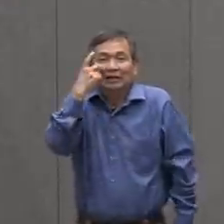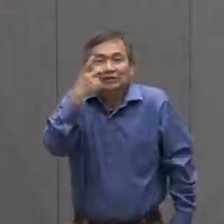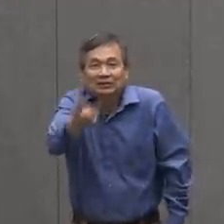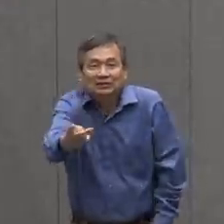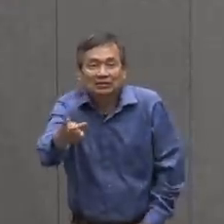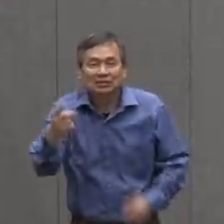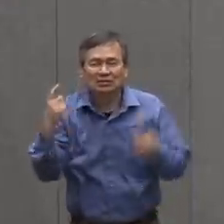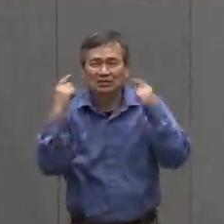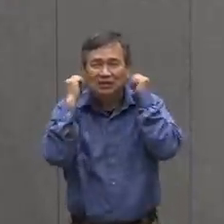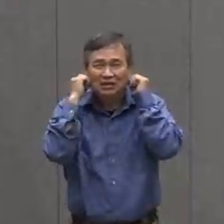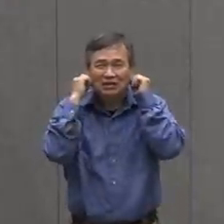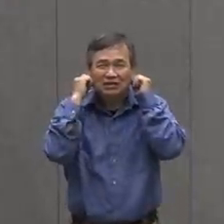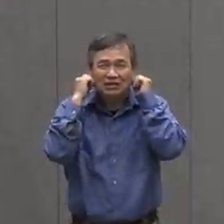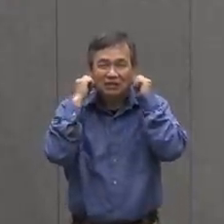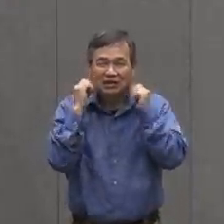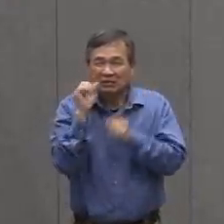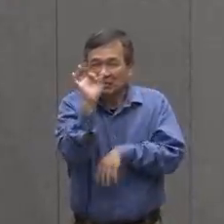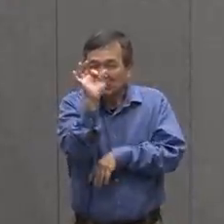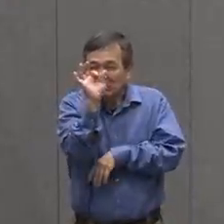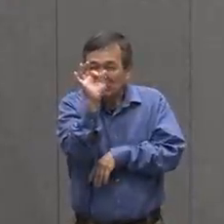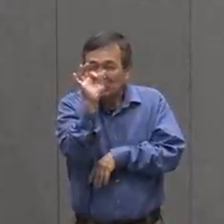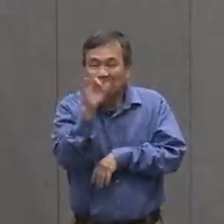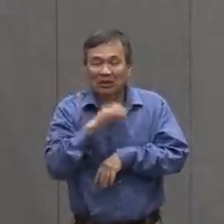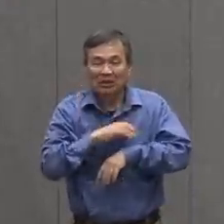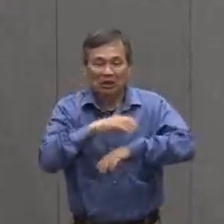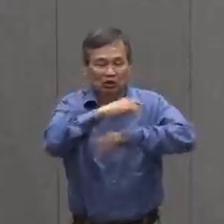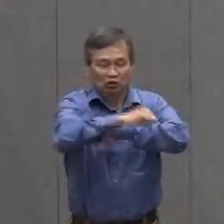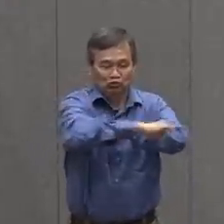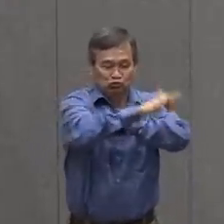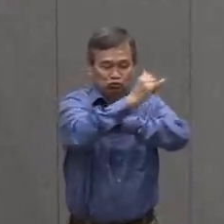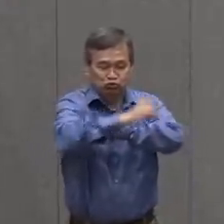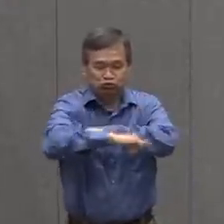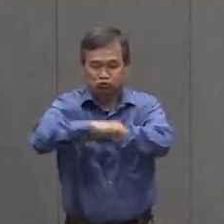be very tiny on that giant humpback whale.